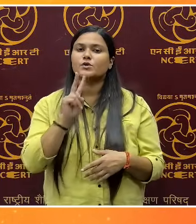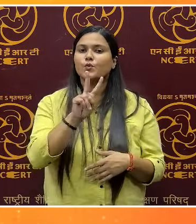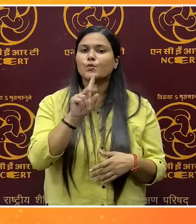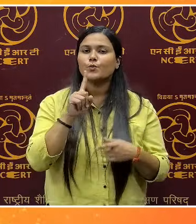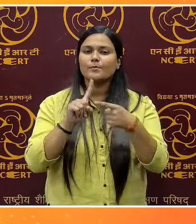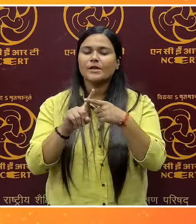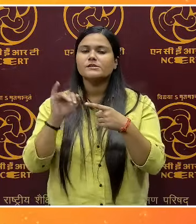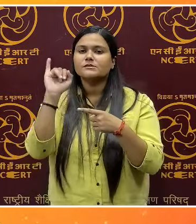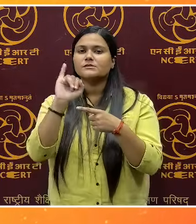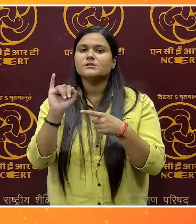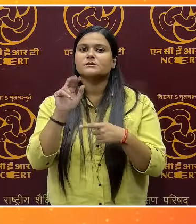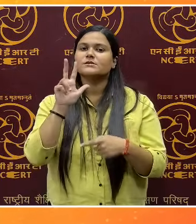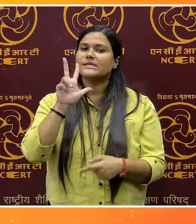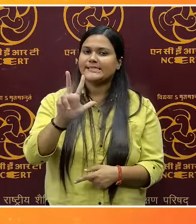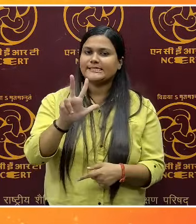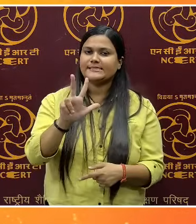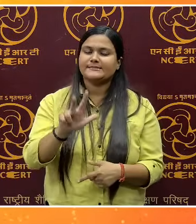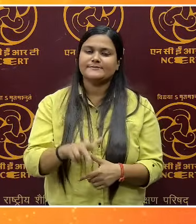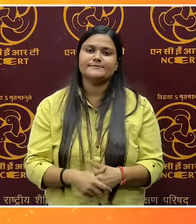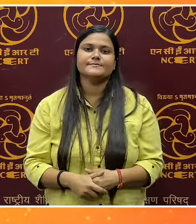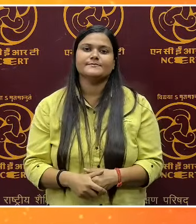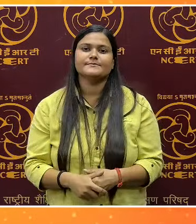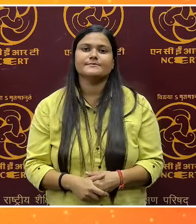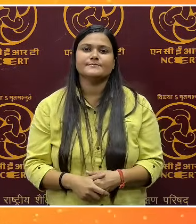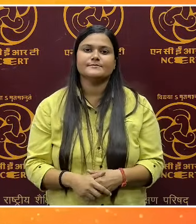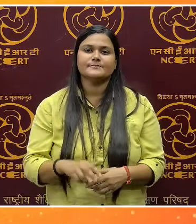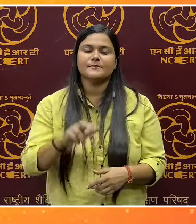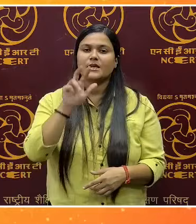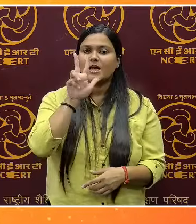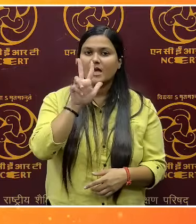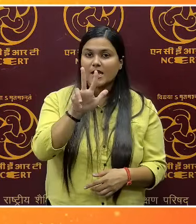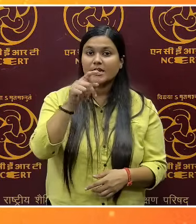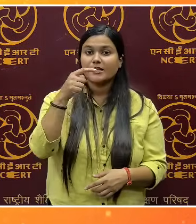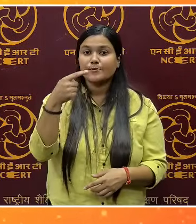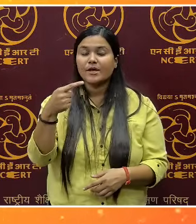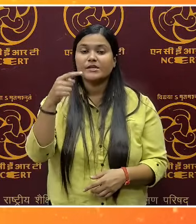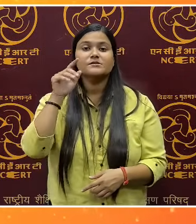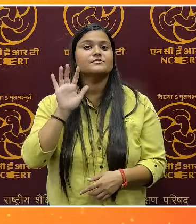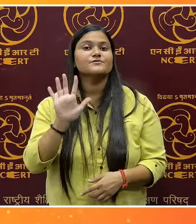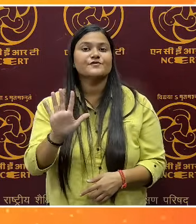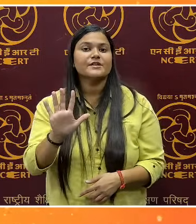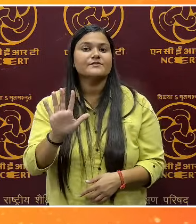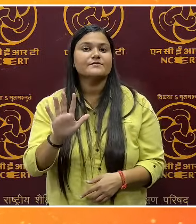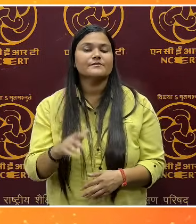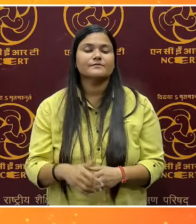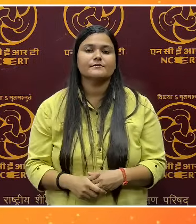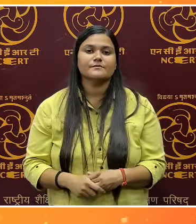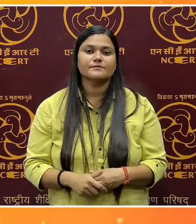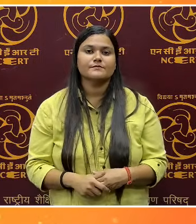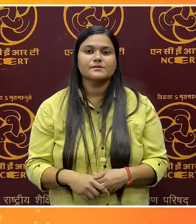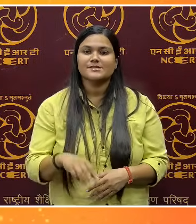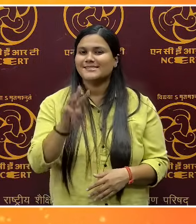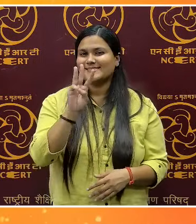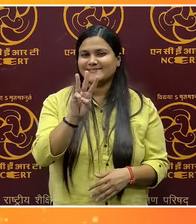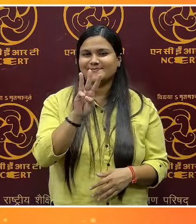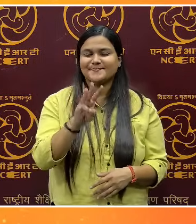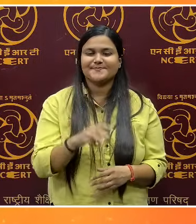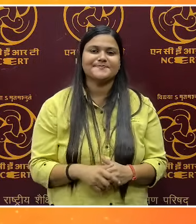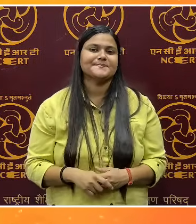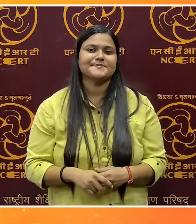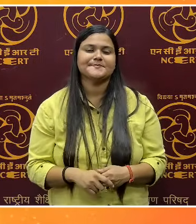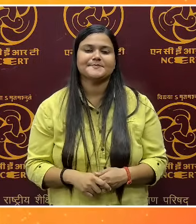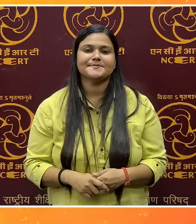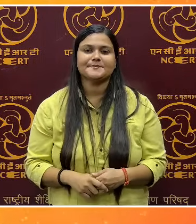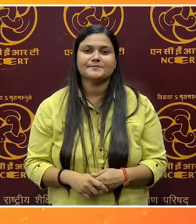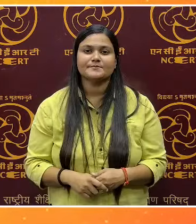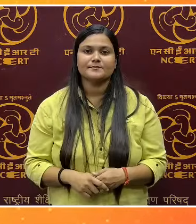6? 8. 8. Very good. 8 minus 5. What is 8 minus 5? It's 3. 3. Good.